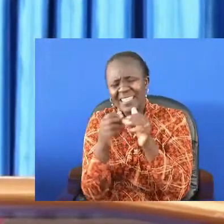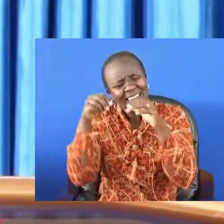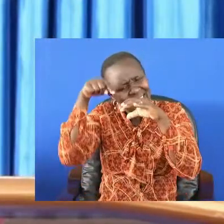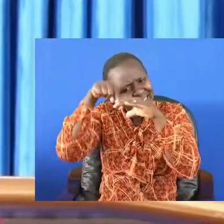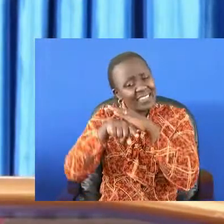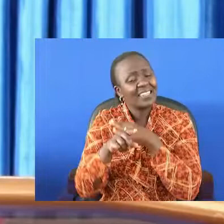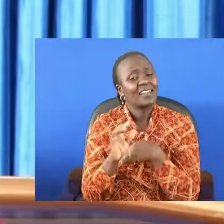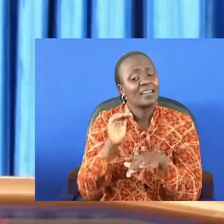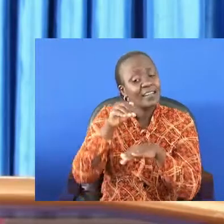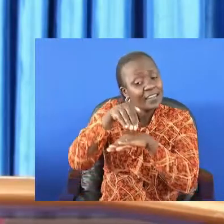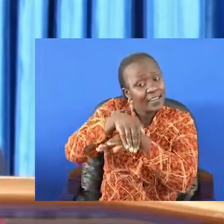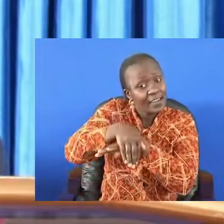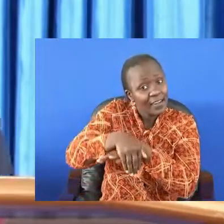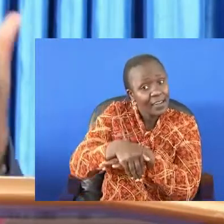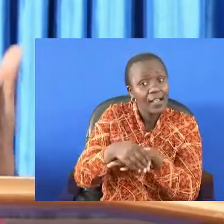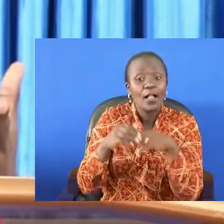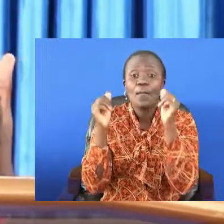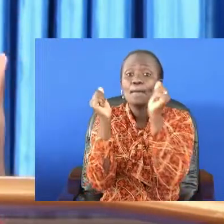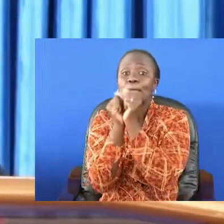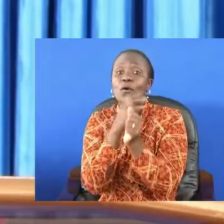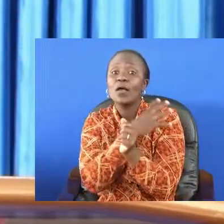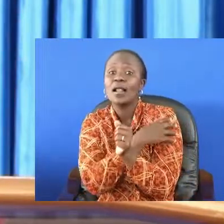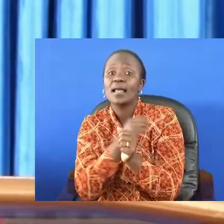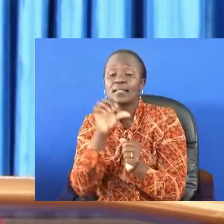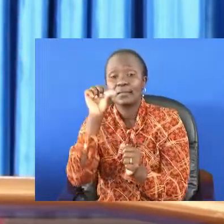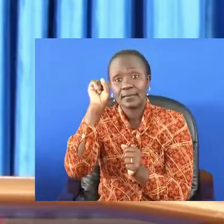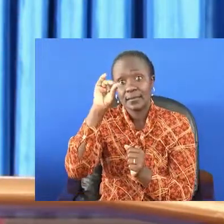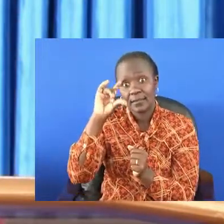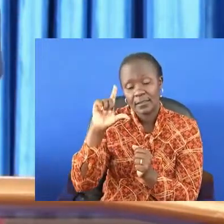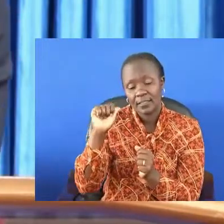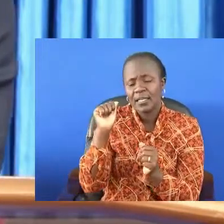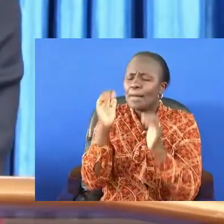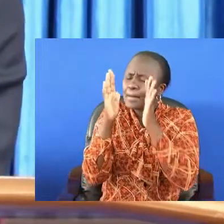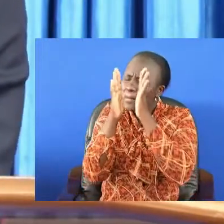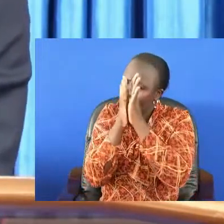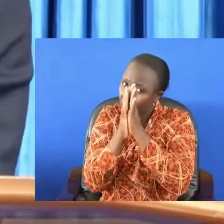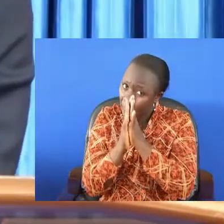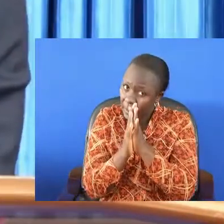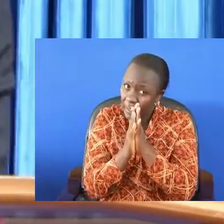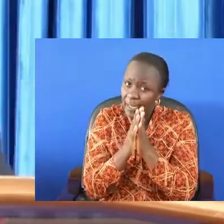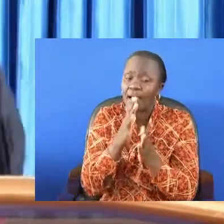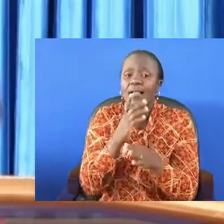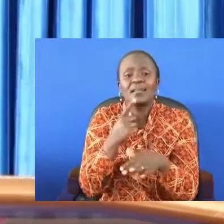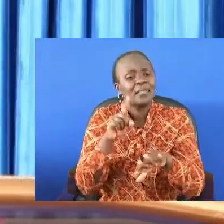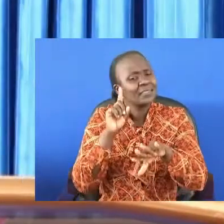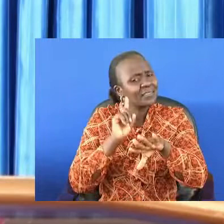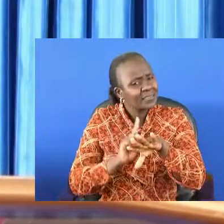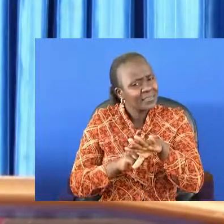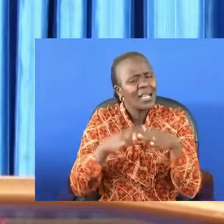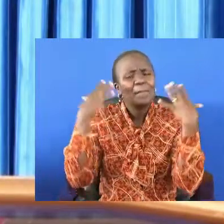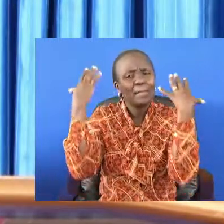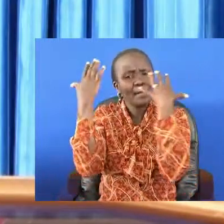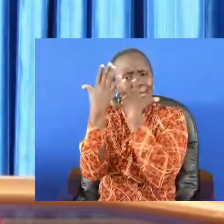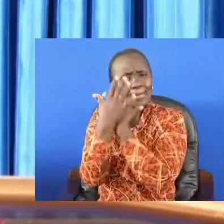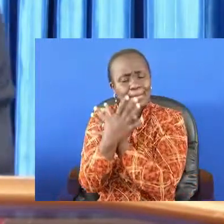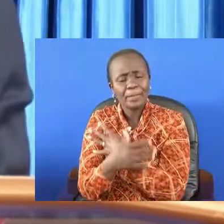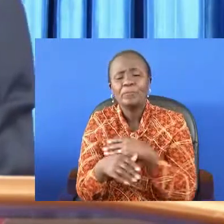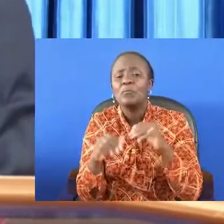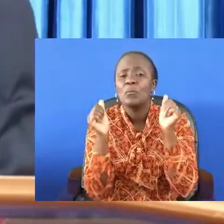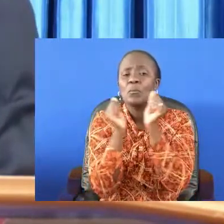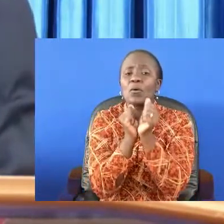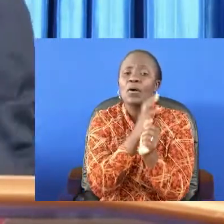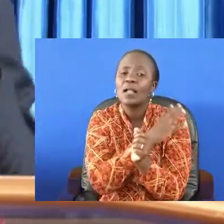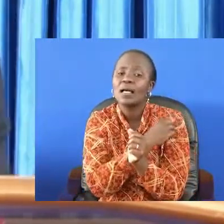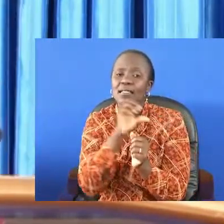midnight, Paul and Silas are praying. At midnight, Paul and